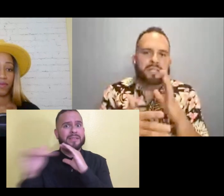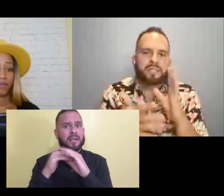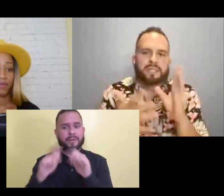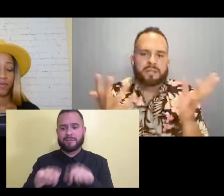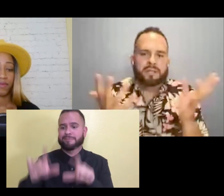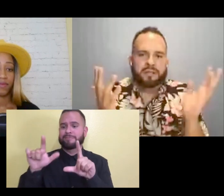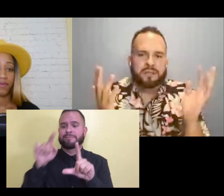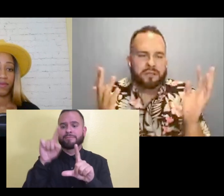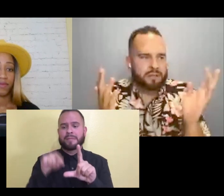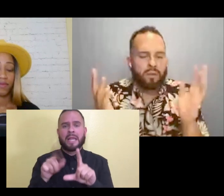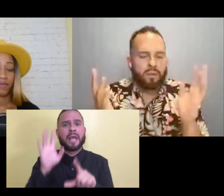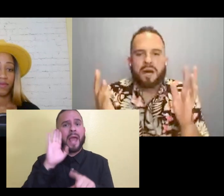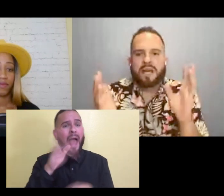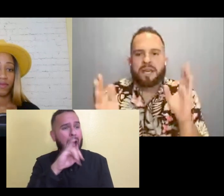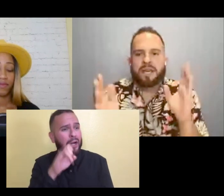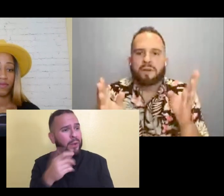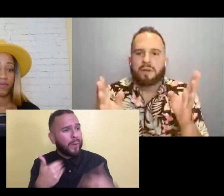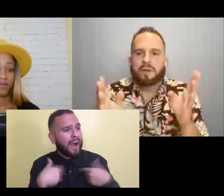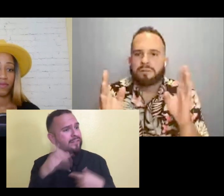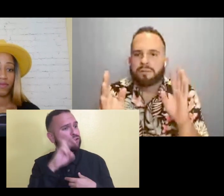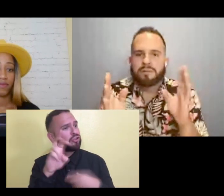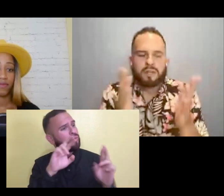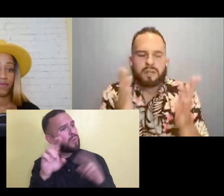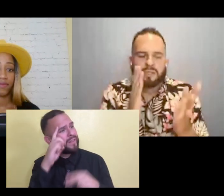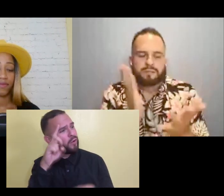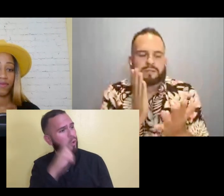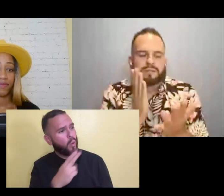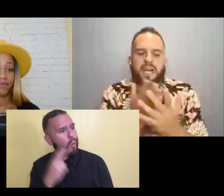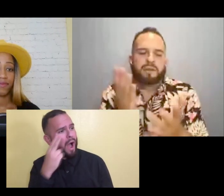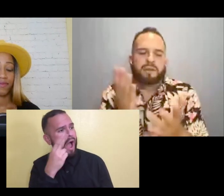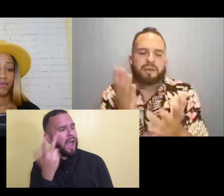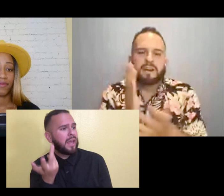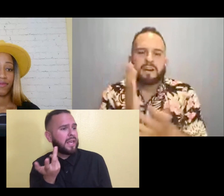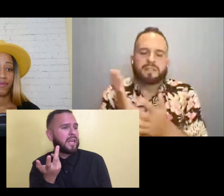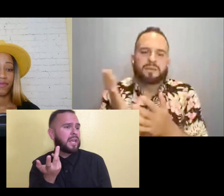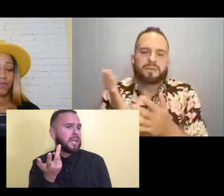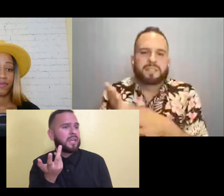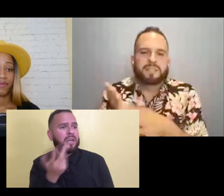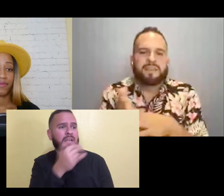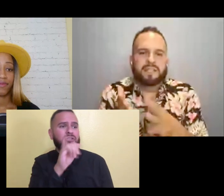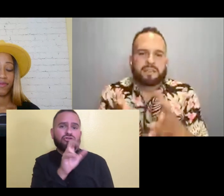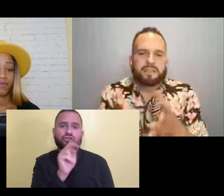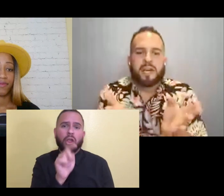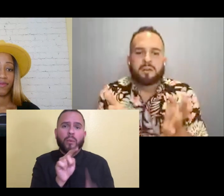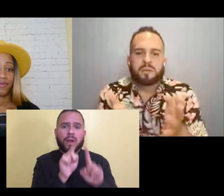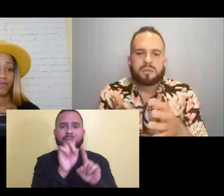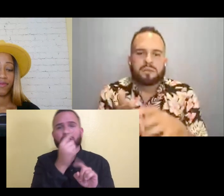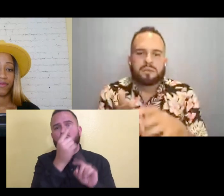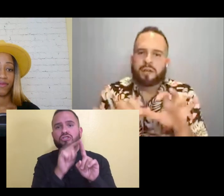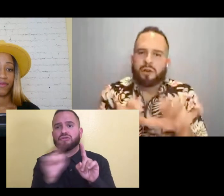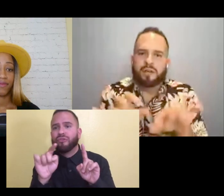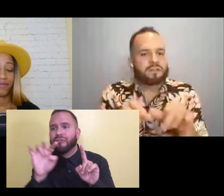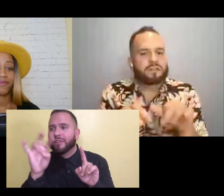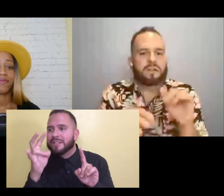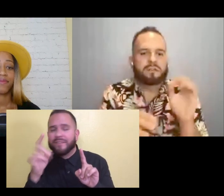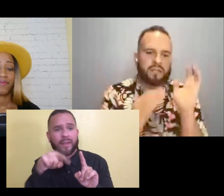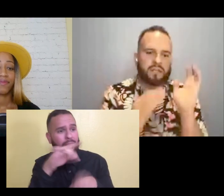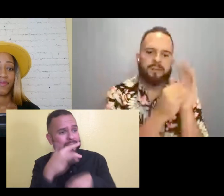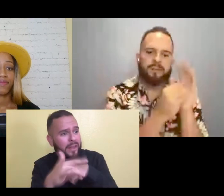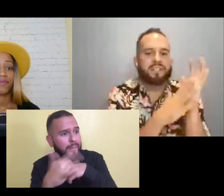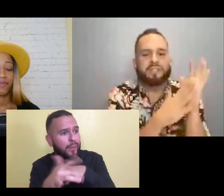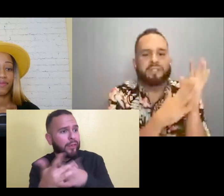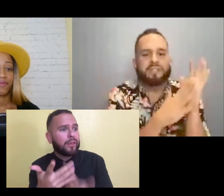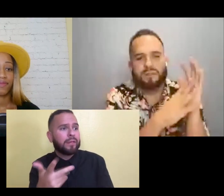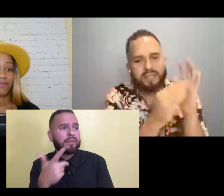trip in Hawaii from January 1st through the 7th. Are you available? And you go, yes or no.